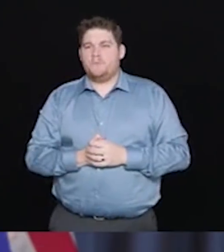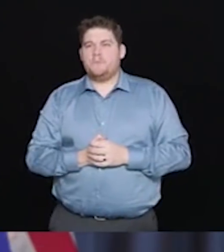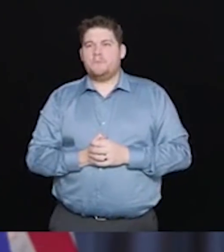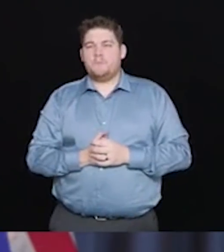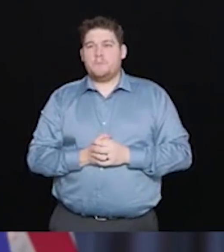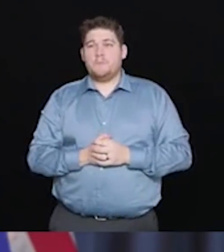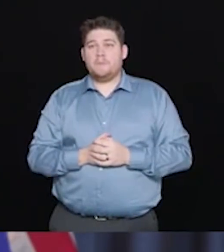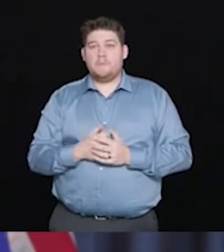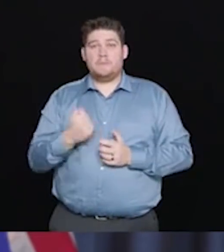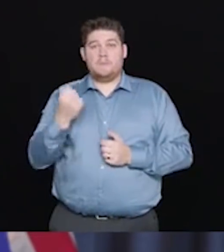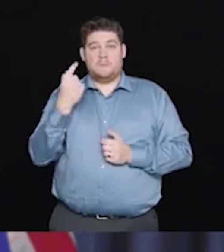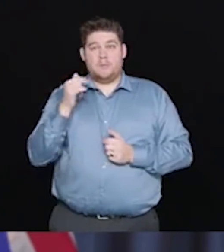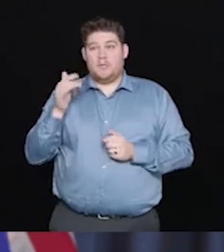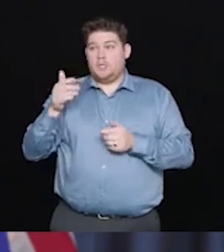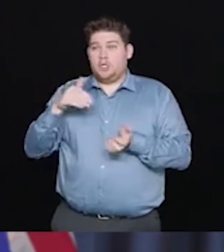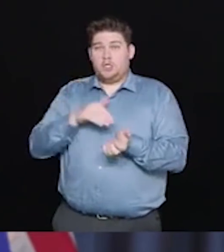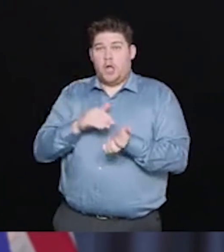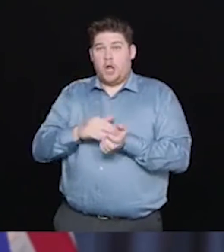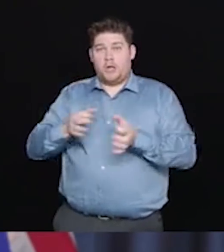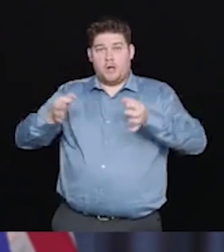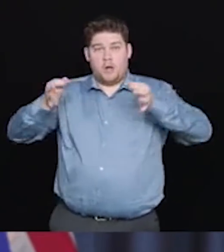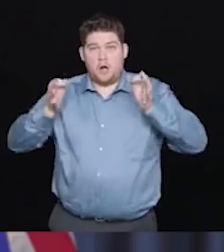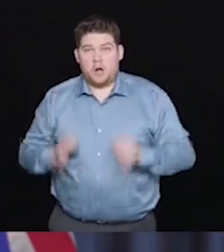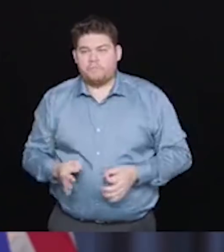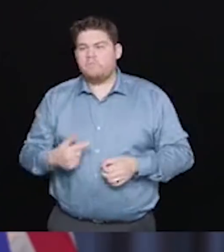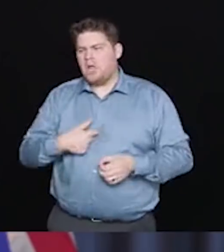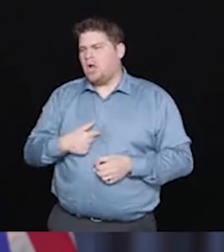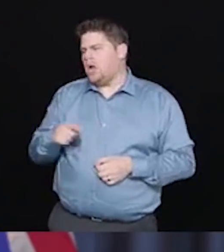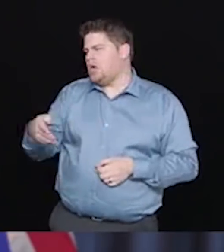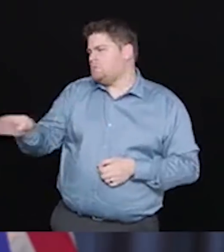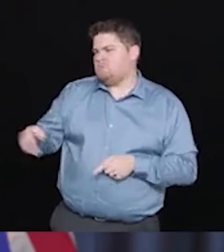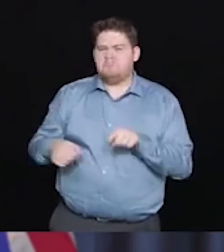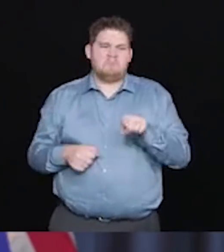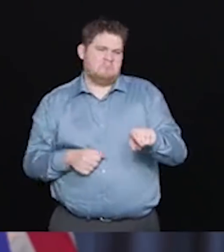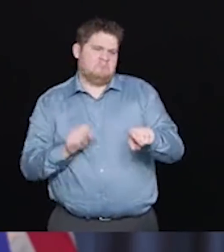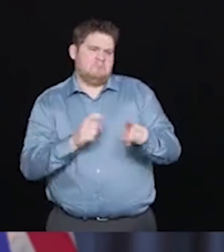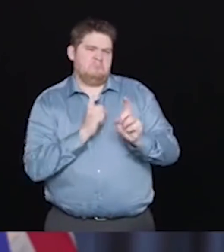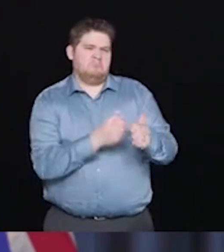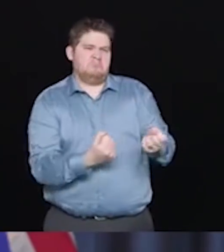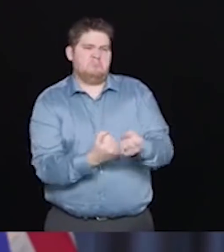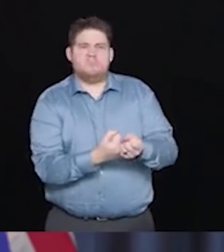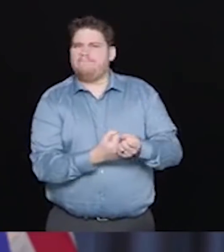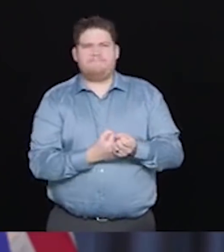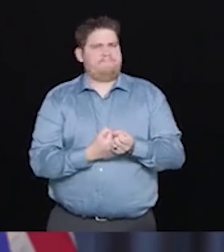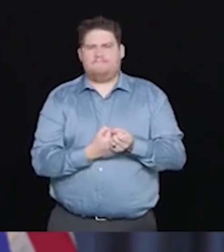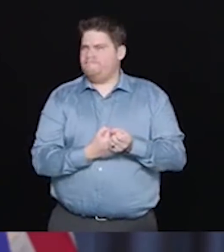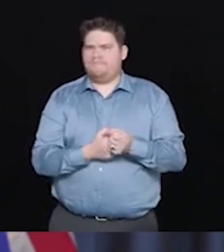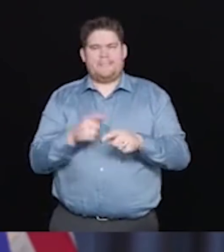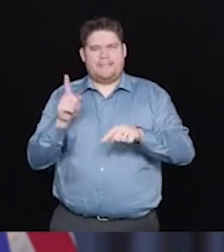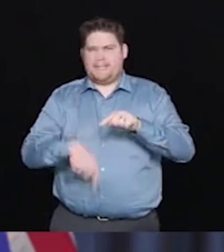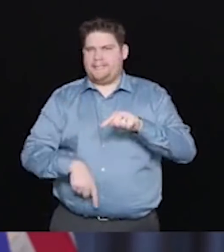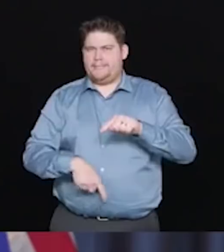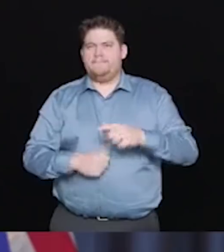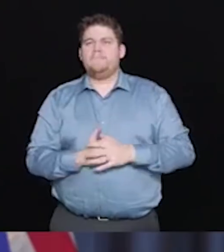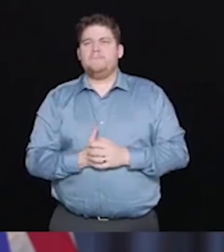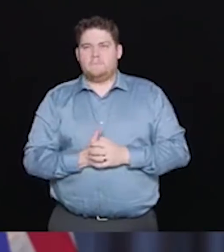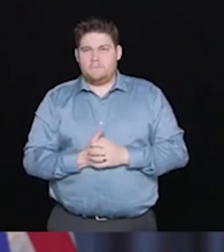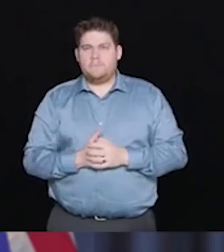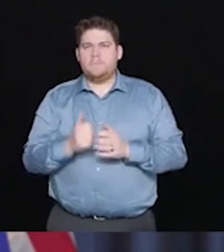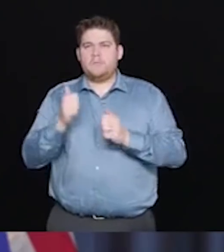up for clinical decision-making, ethical decision-making at each hospital that's involved, and also a provincial